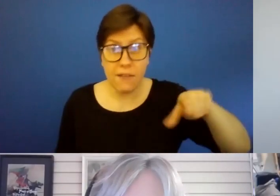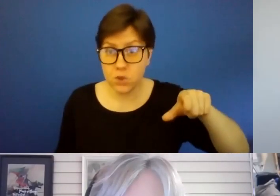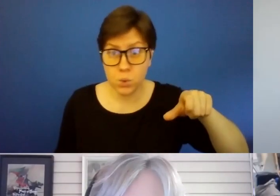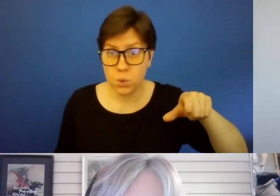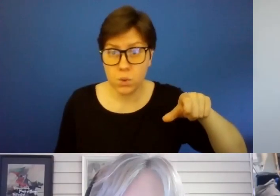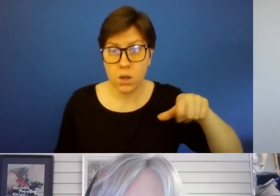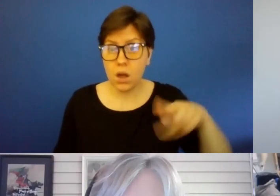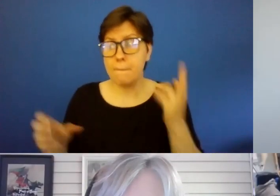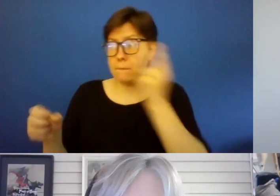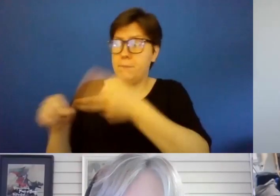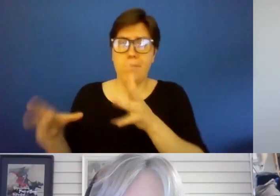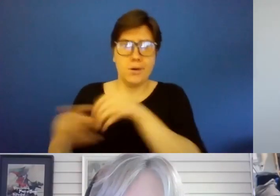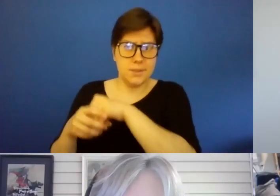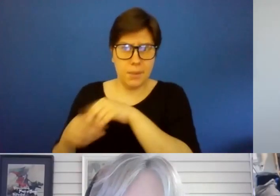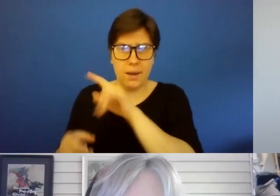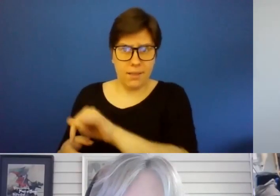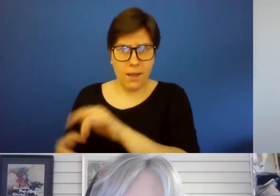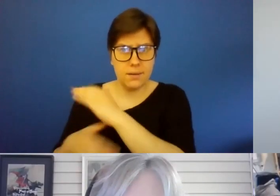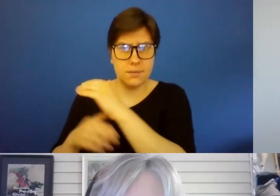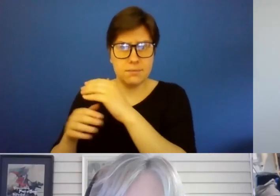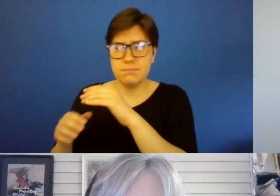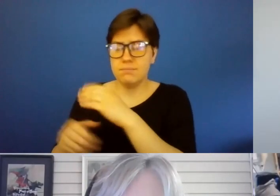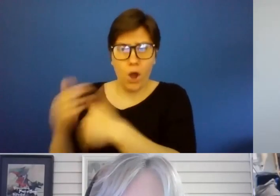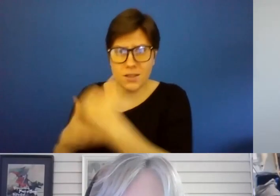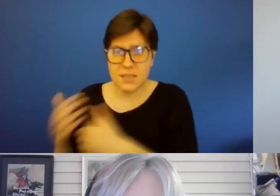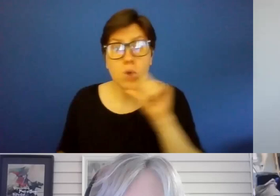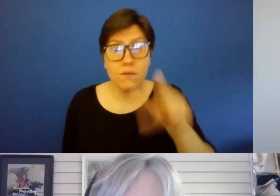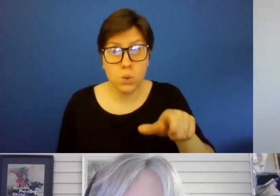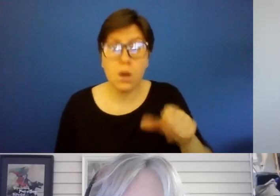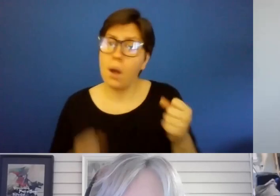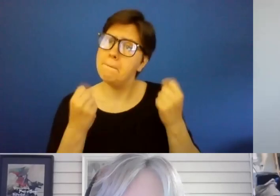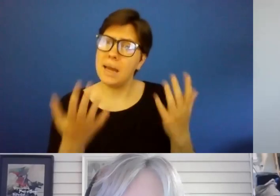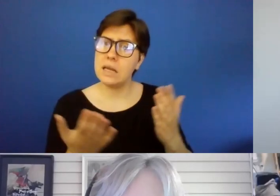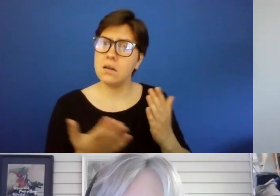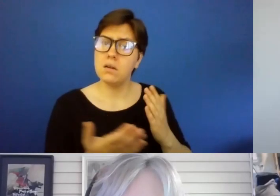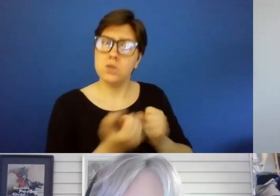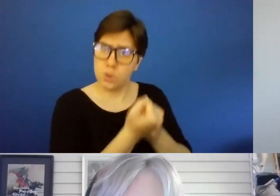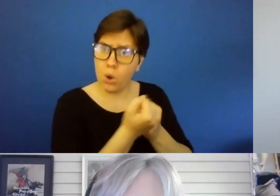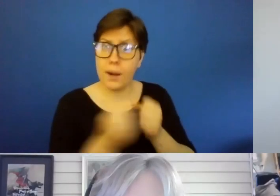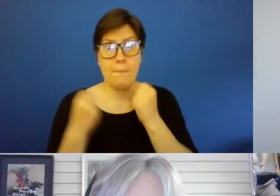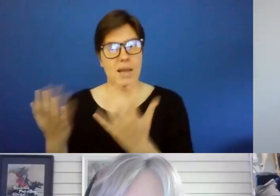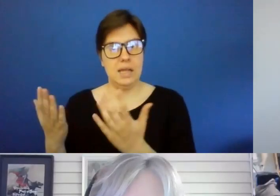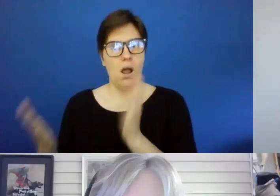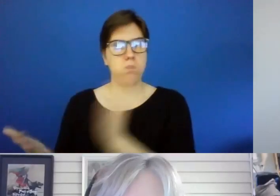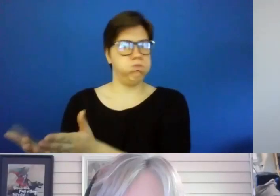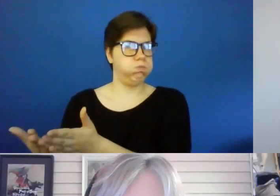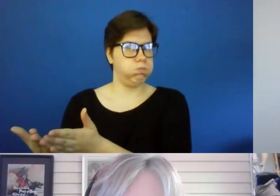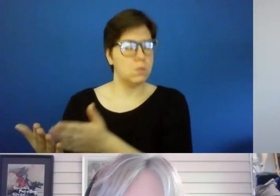either. So it absolutely many don't support it. Many are morally opposed or otherwise opposed.